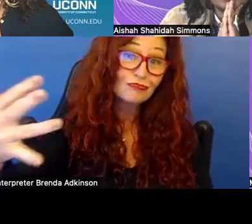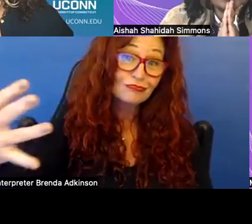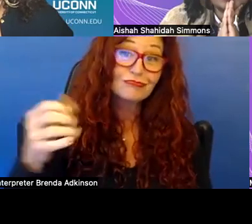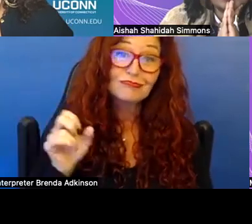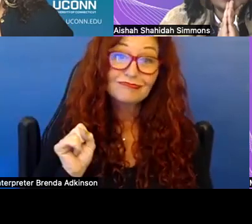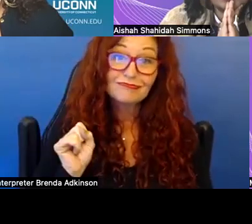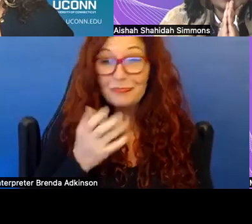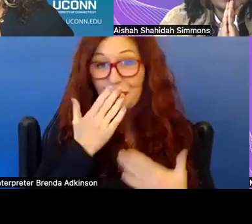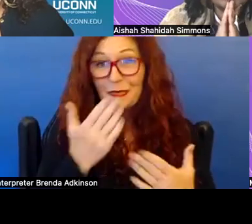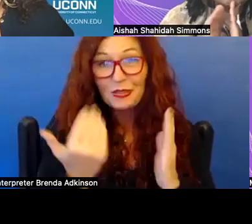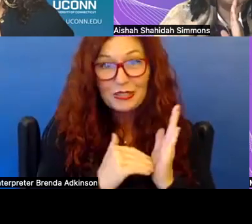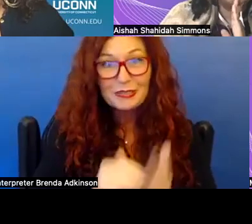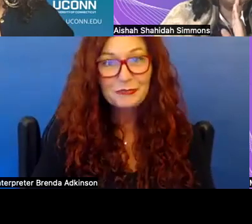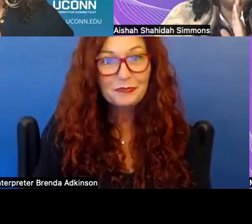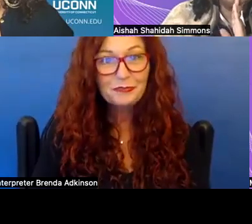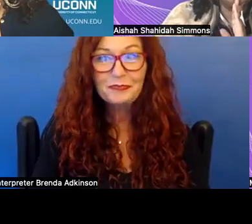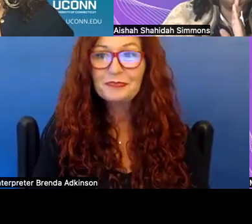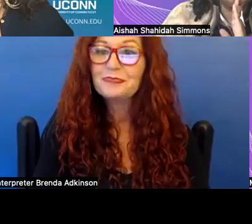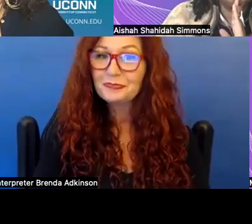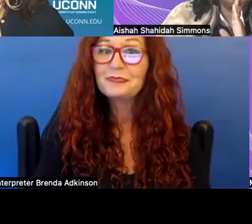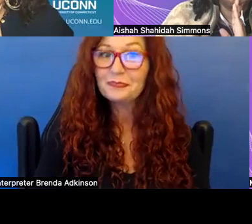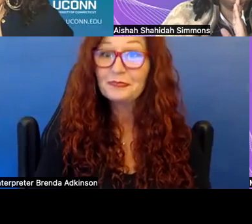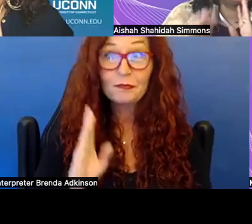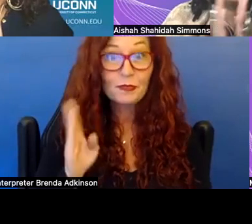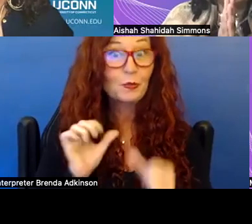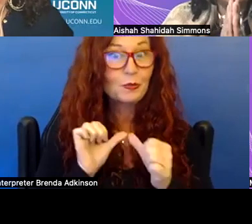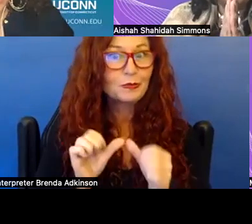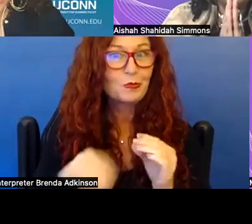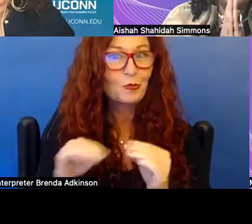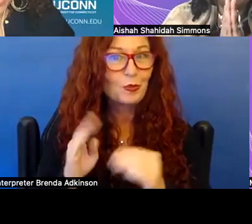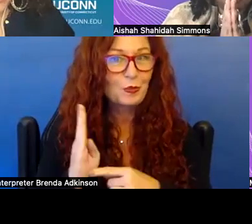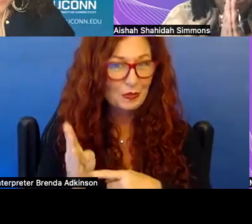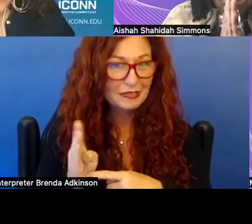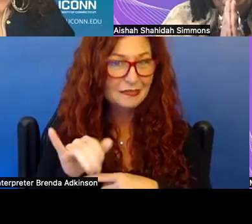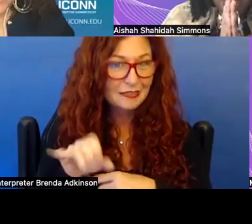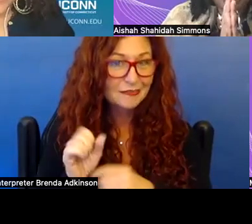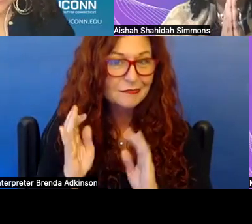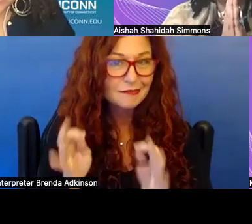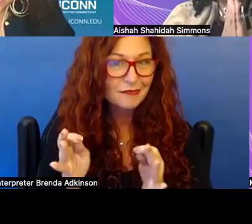thank you all again. To be continued. Thank y'all so much. To be continued.